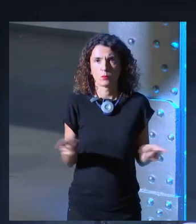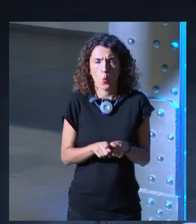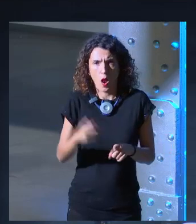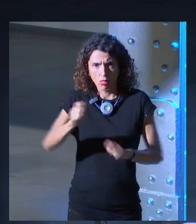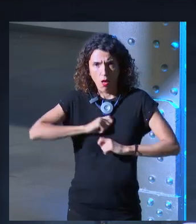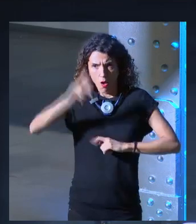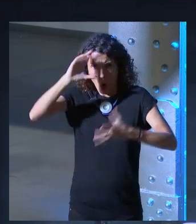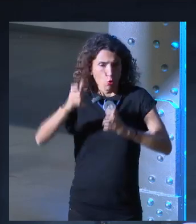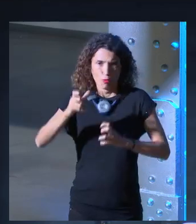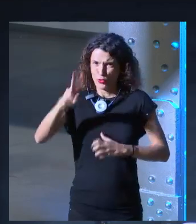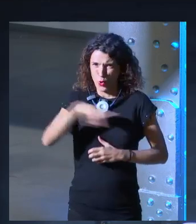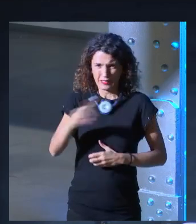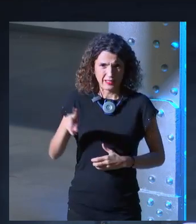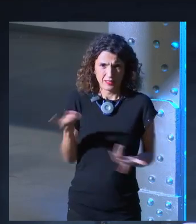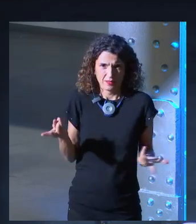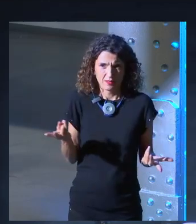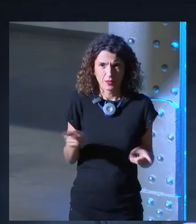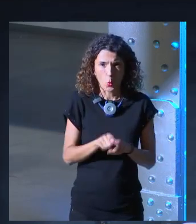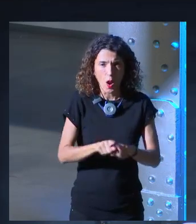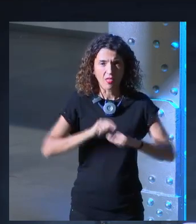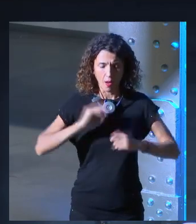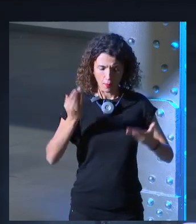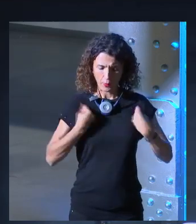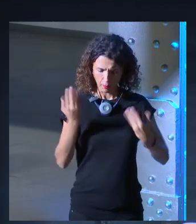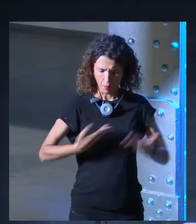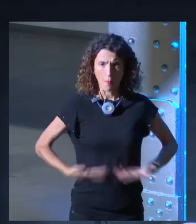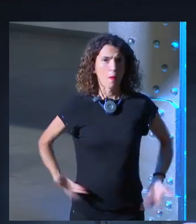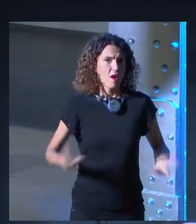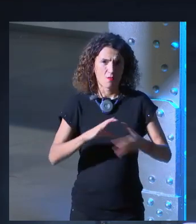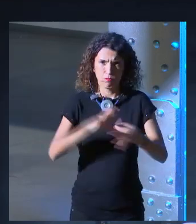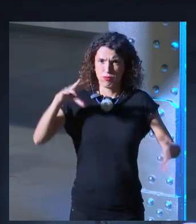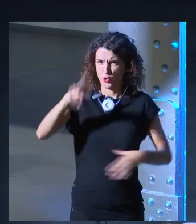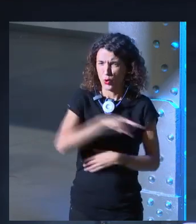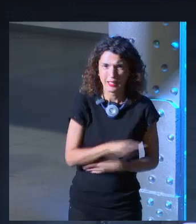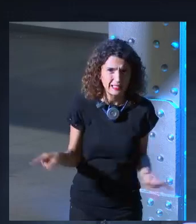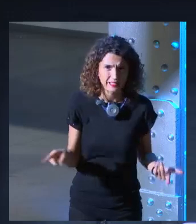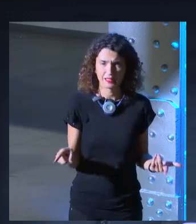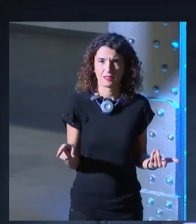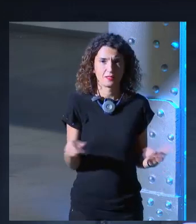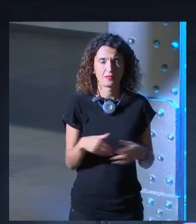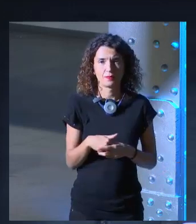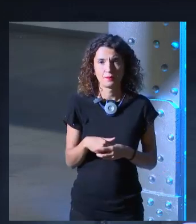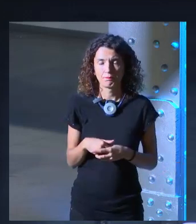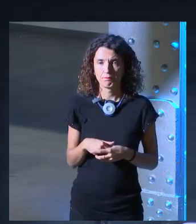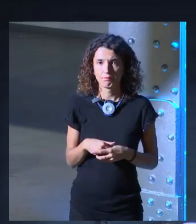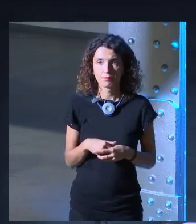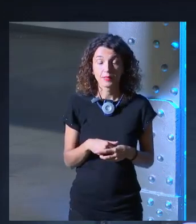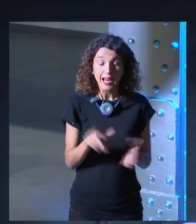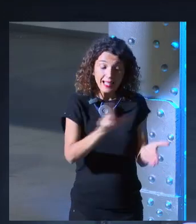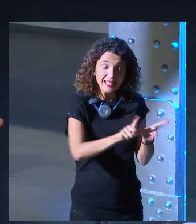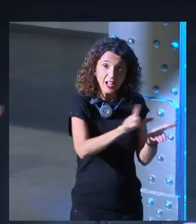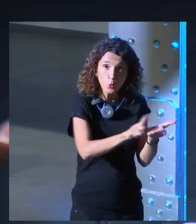will destroy your life. I think always literature, art, wherever you find it, whether it can be music, it can